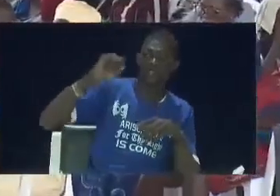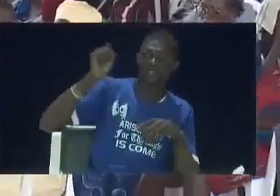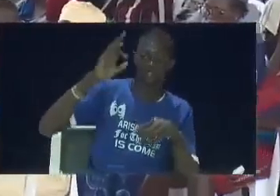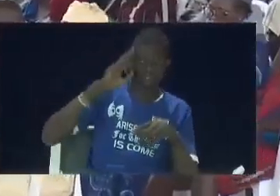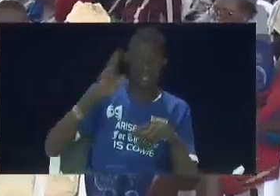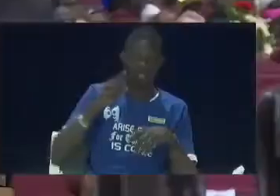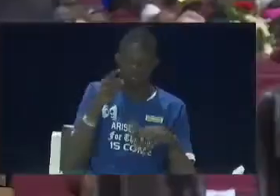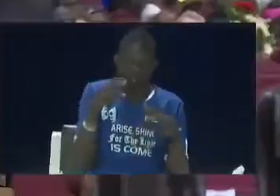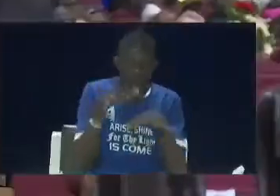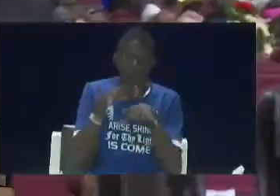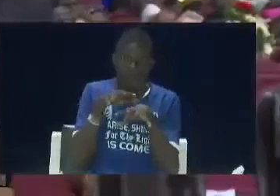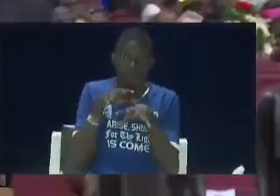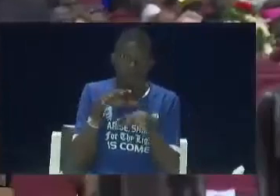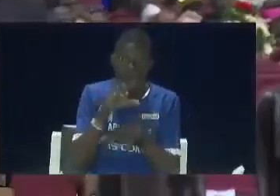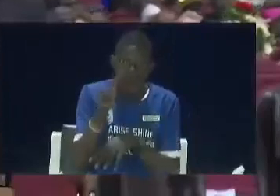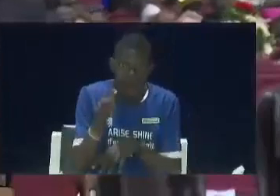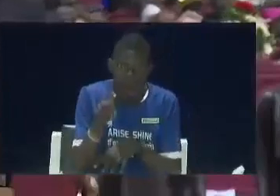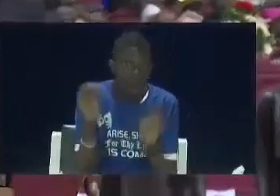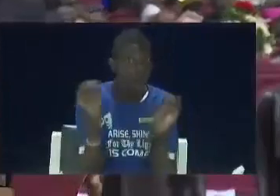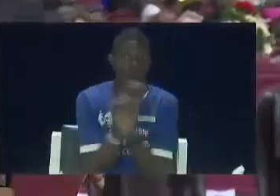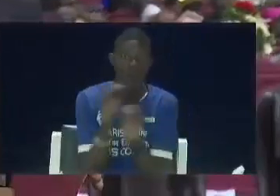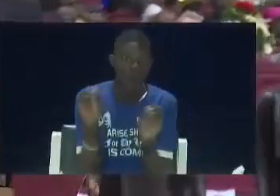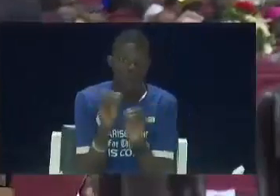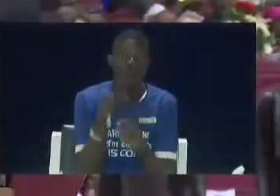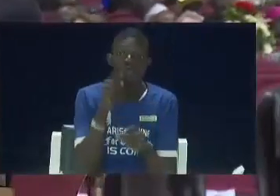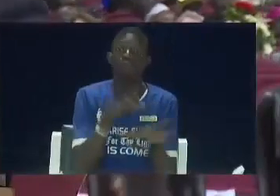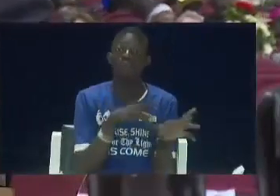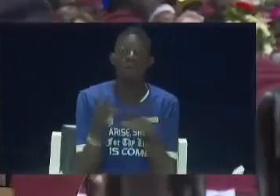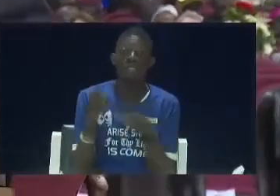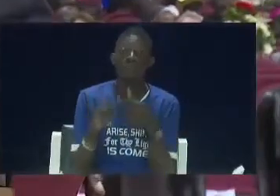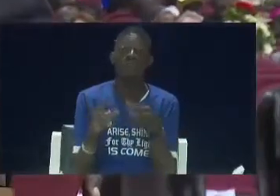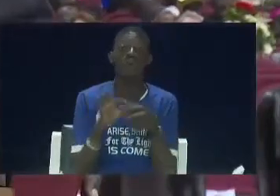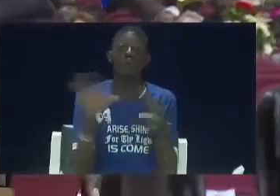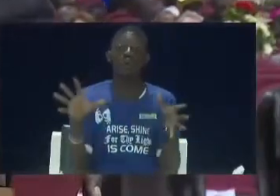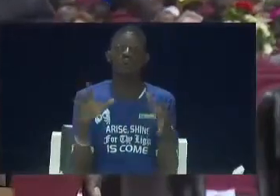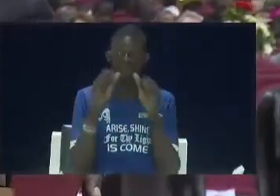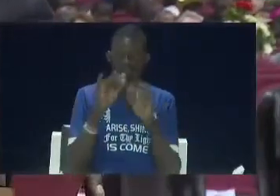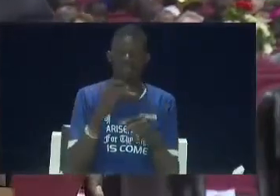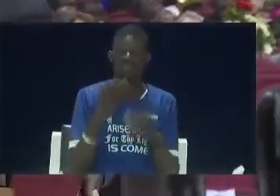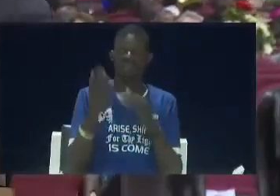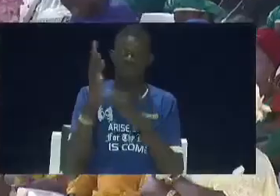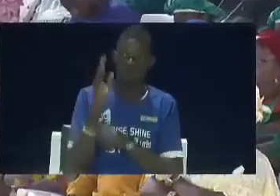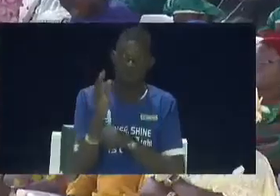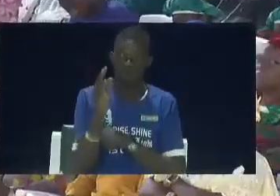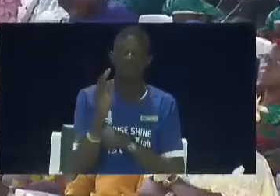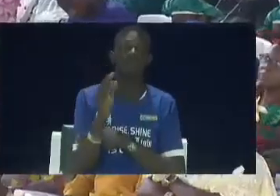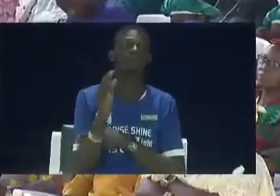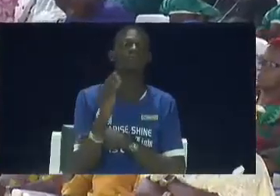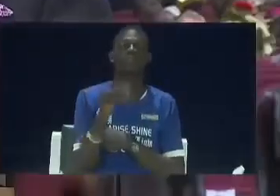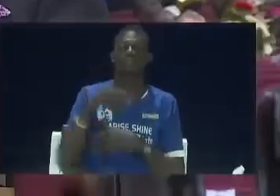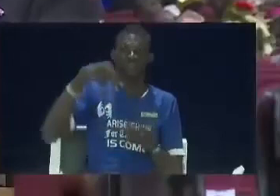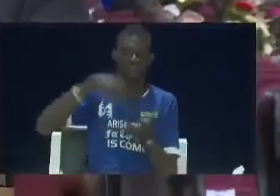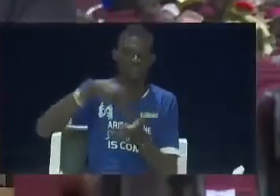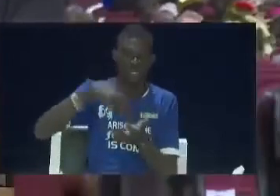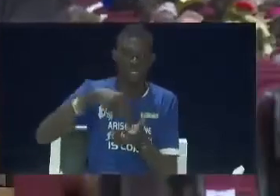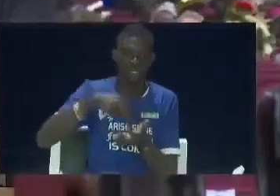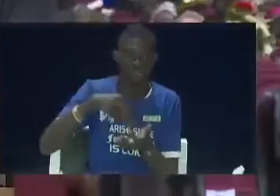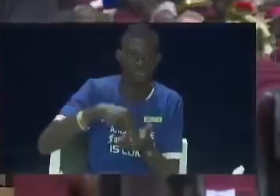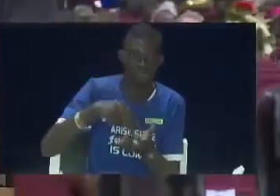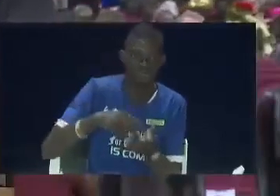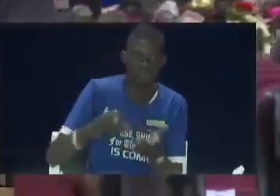Are you afraid? Are you ready to lose the blessing of God? Stand on your